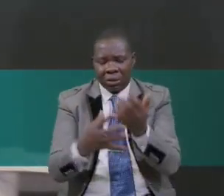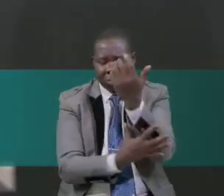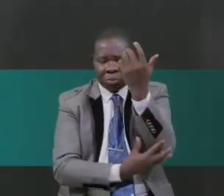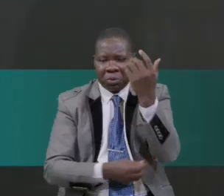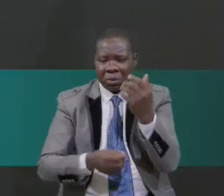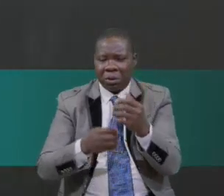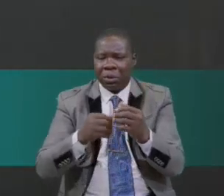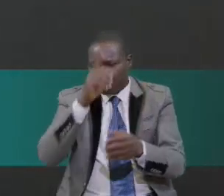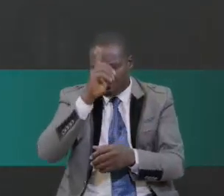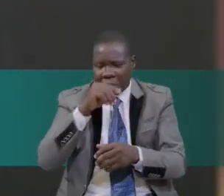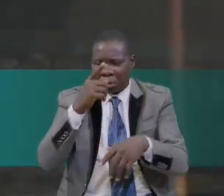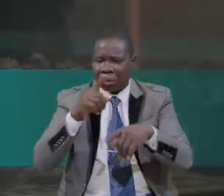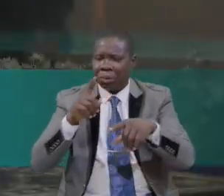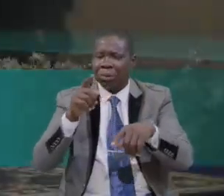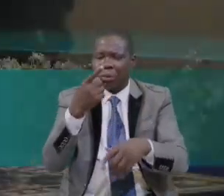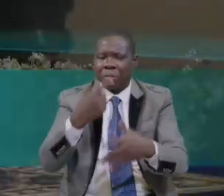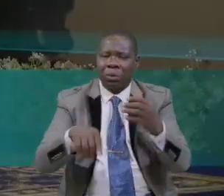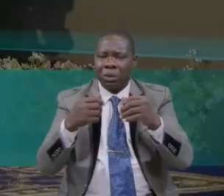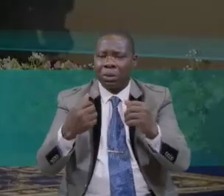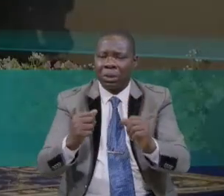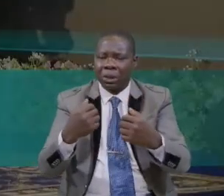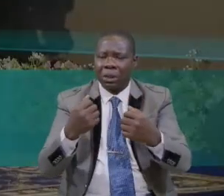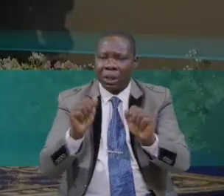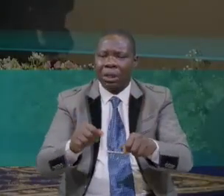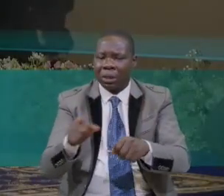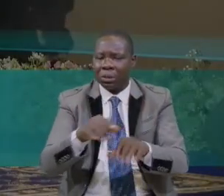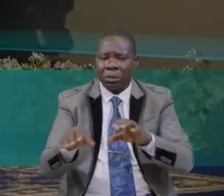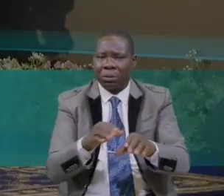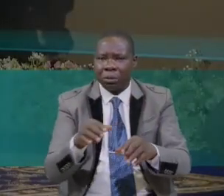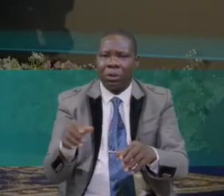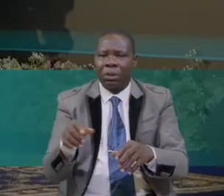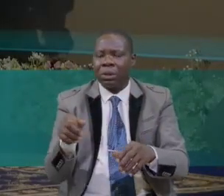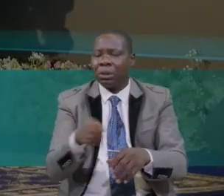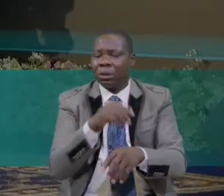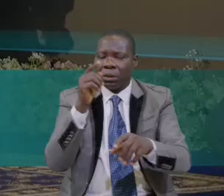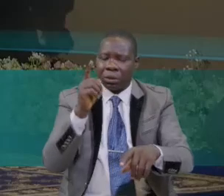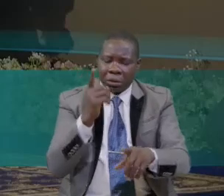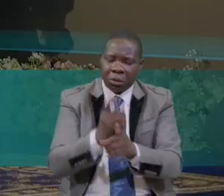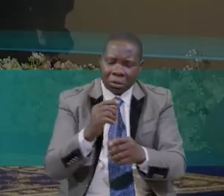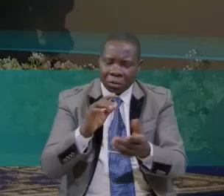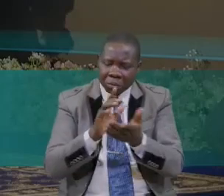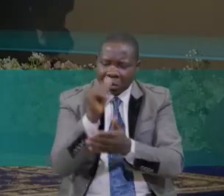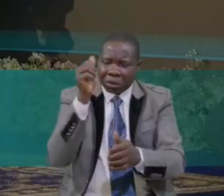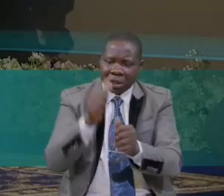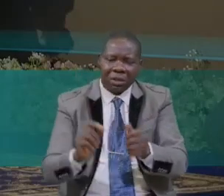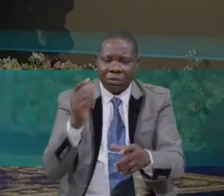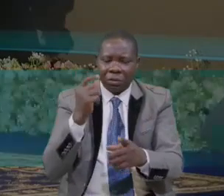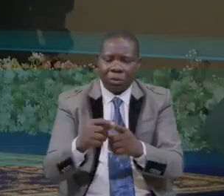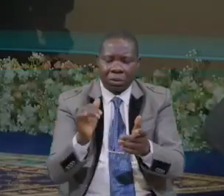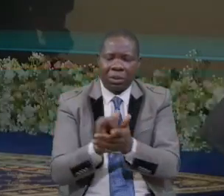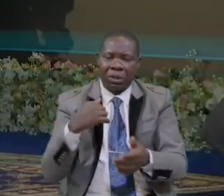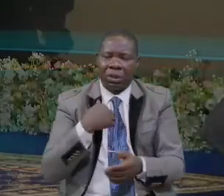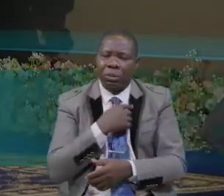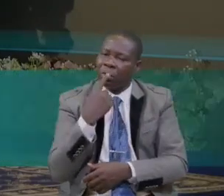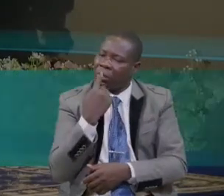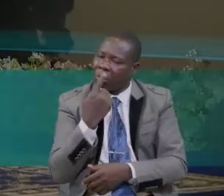They just believe every word we speak. And all they have, all the inheritance they